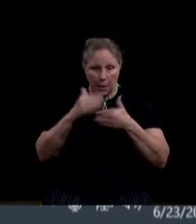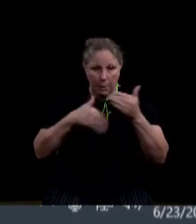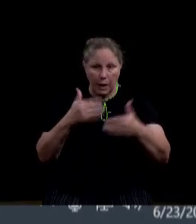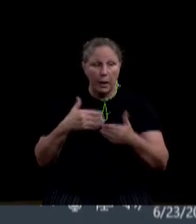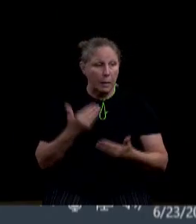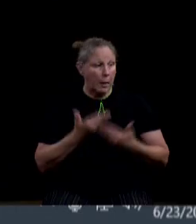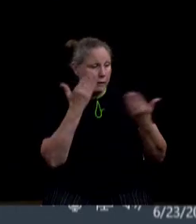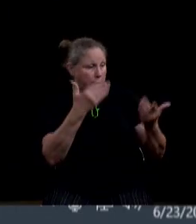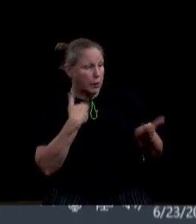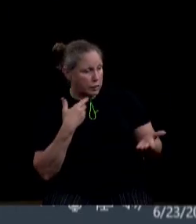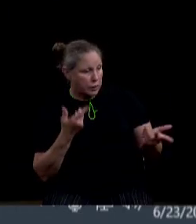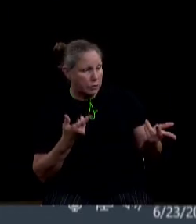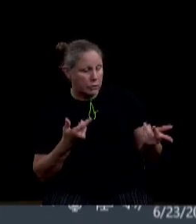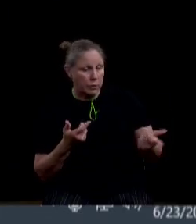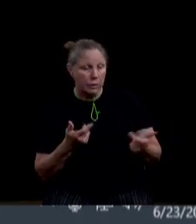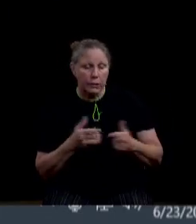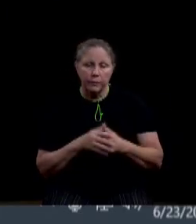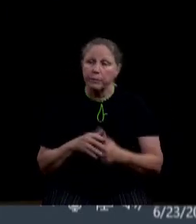approval.